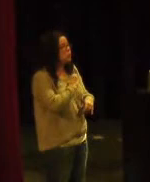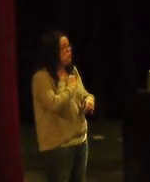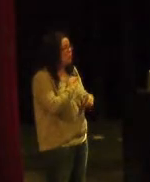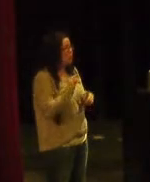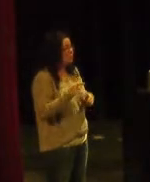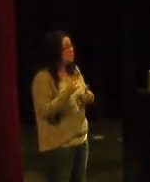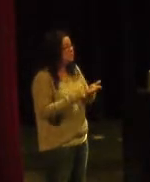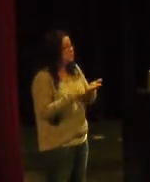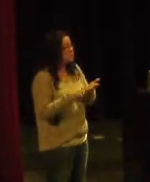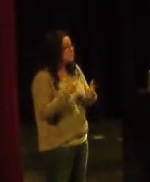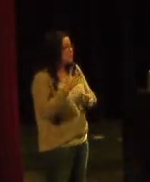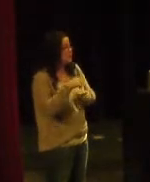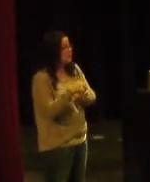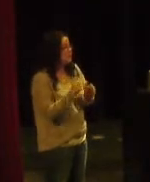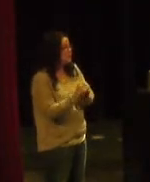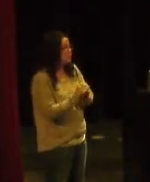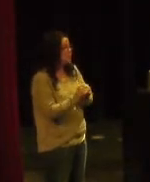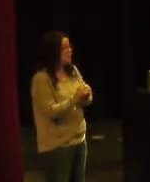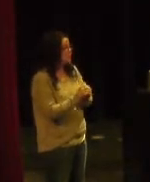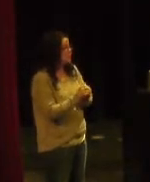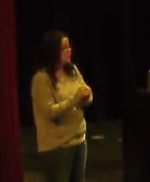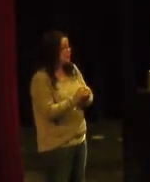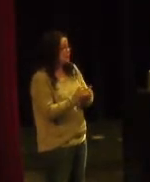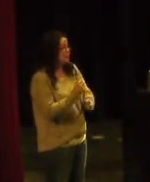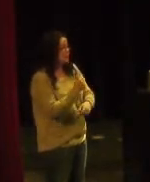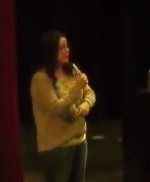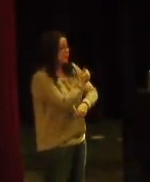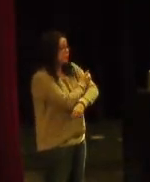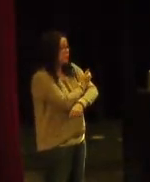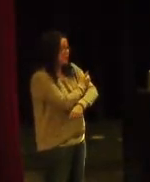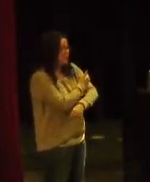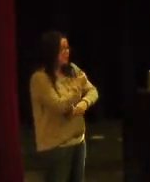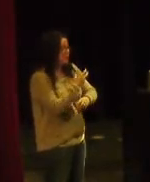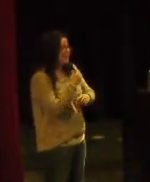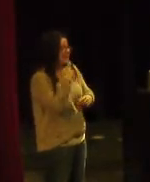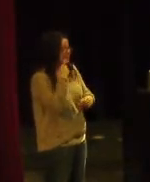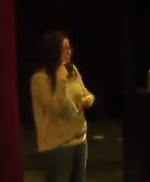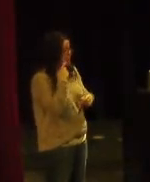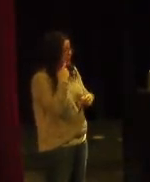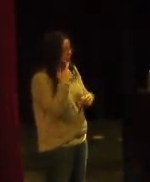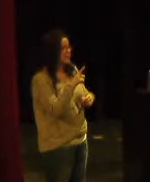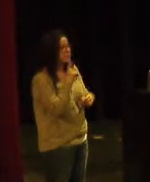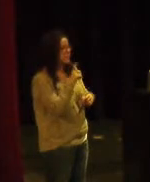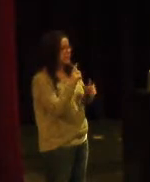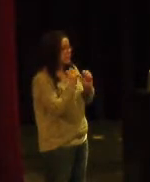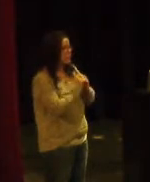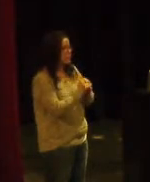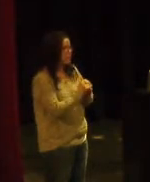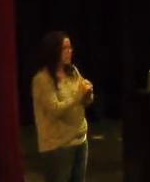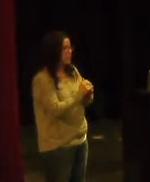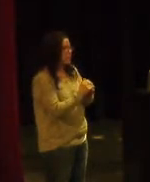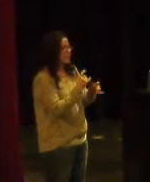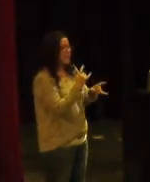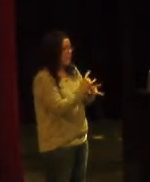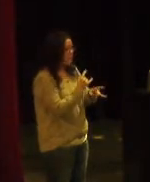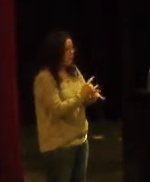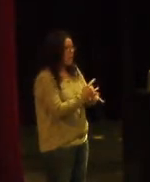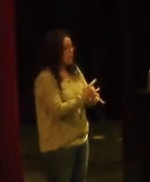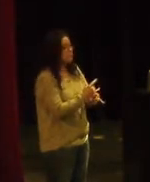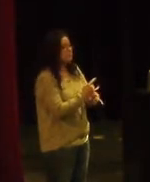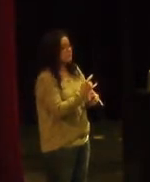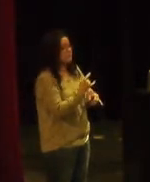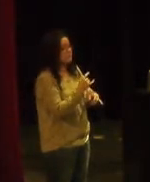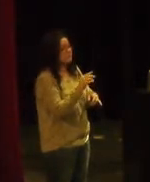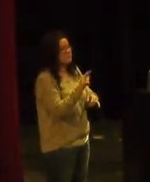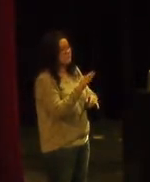gets involved in drug interdiction, but that's really the purview of alcohol, tobacco, and firearms, which is under the Department of Justice,